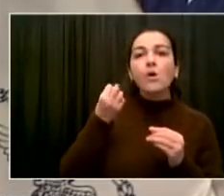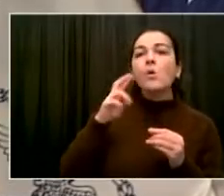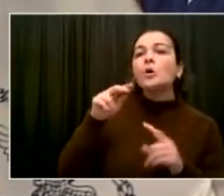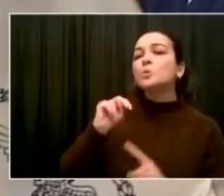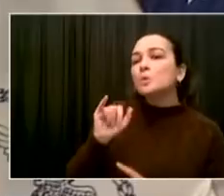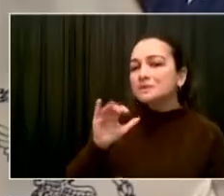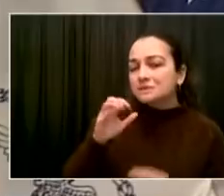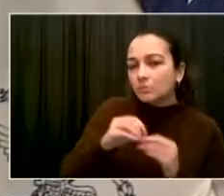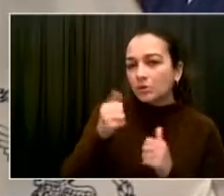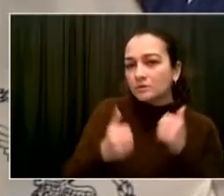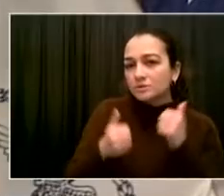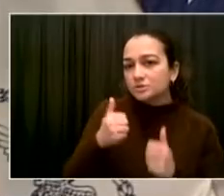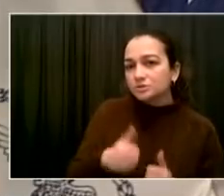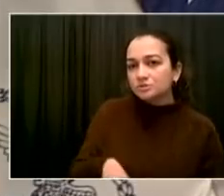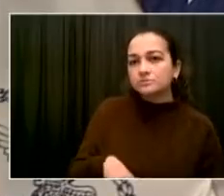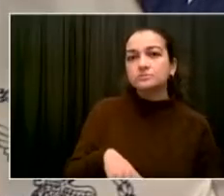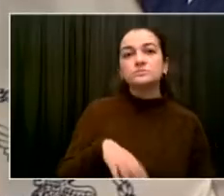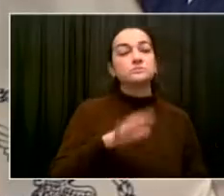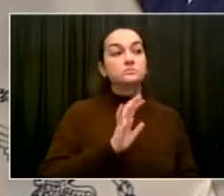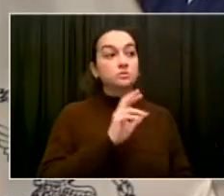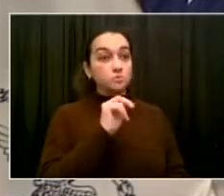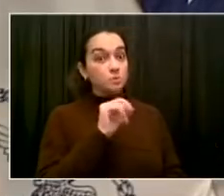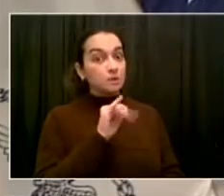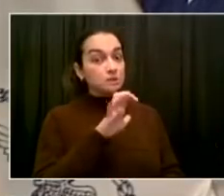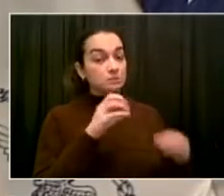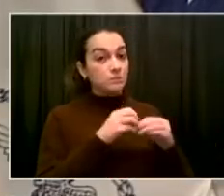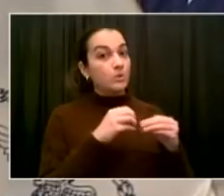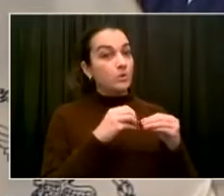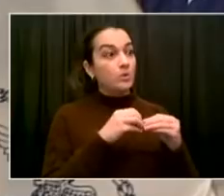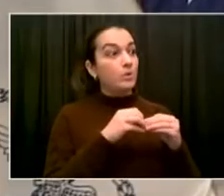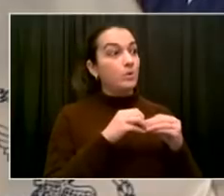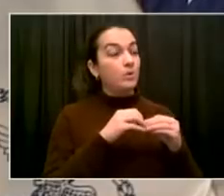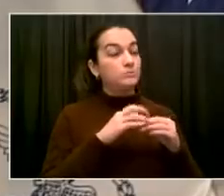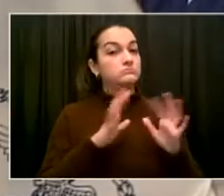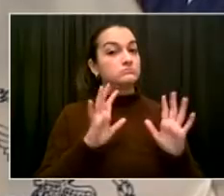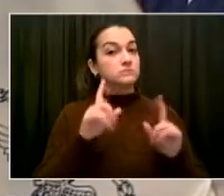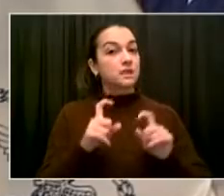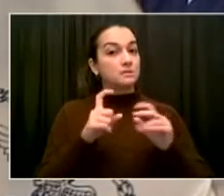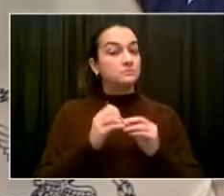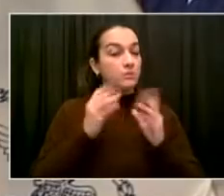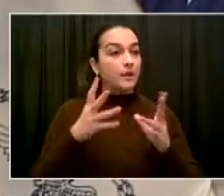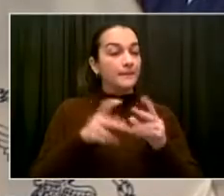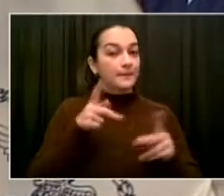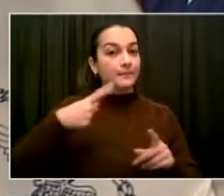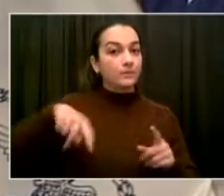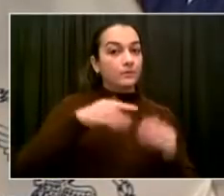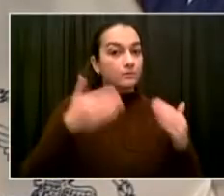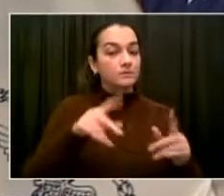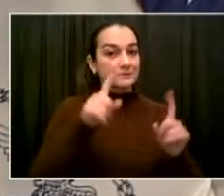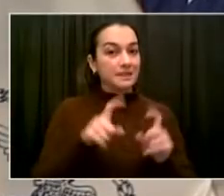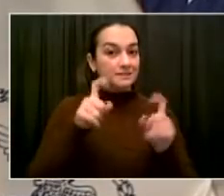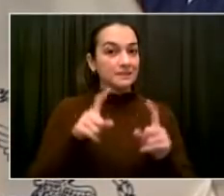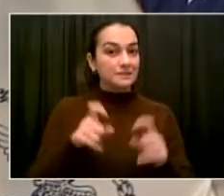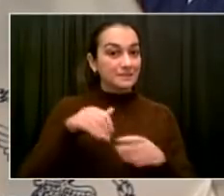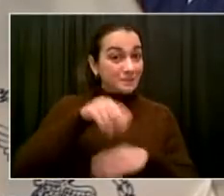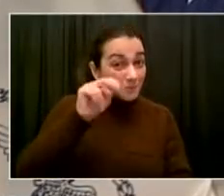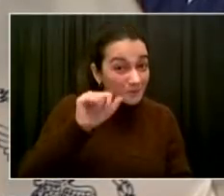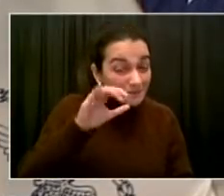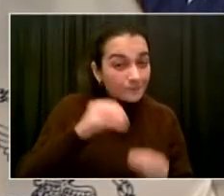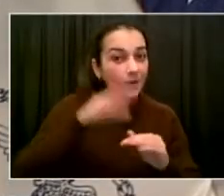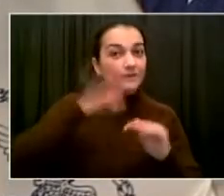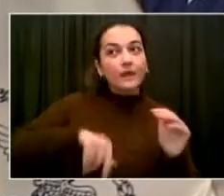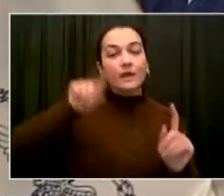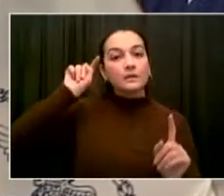Ted's comparison is New York City versus the countries in the world that have the highest per capita testing levels, and